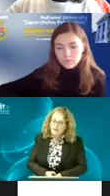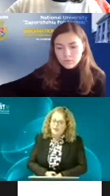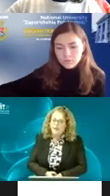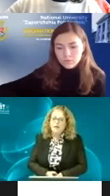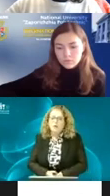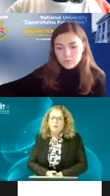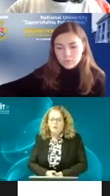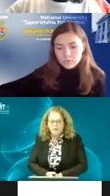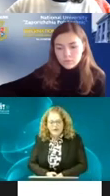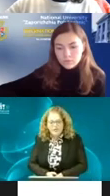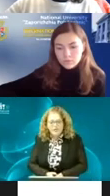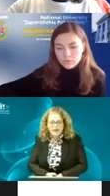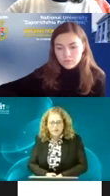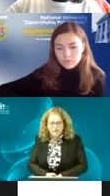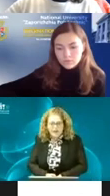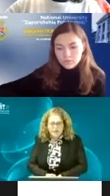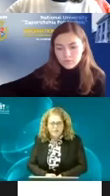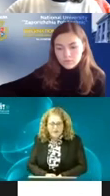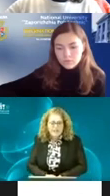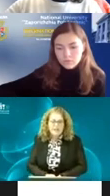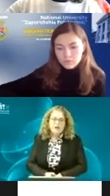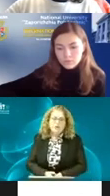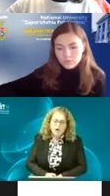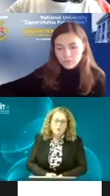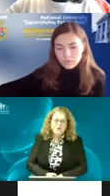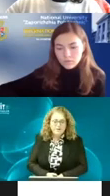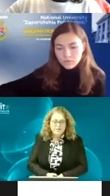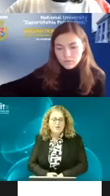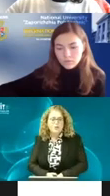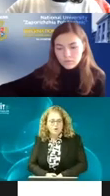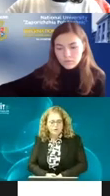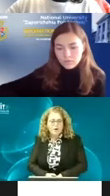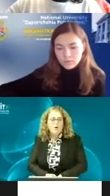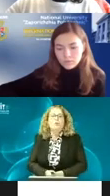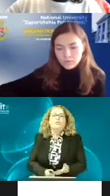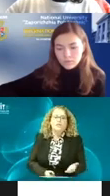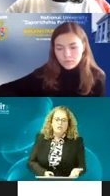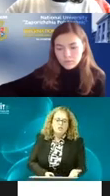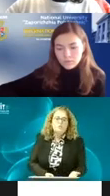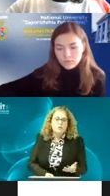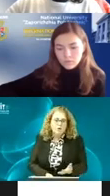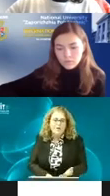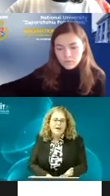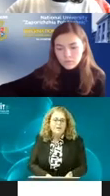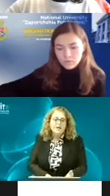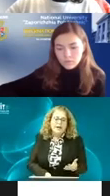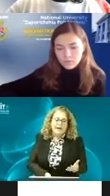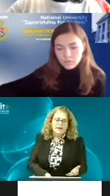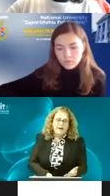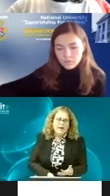our family. We couldn't interact with our friends. Work was different. We worked from home. We teach in Zoom, you know